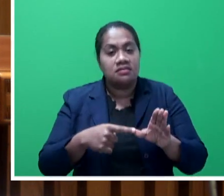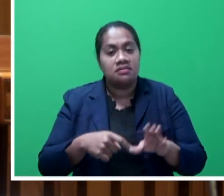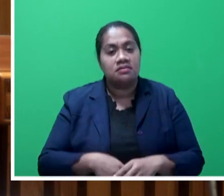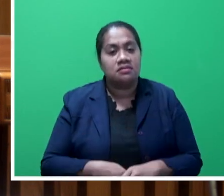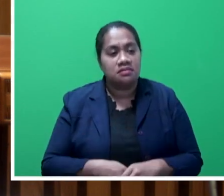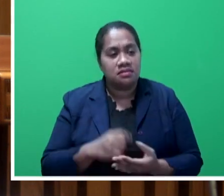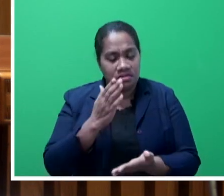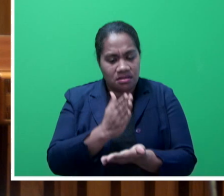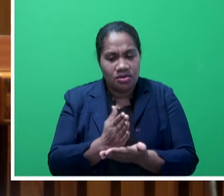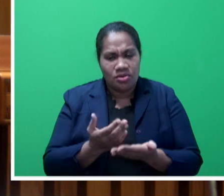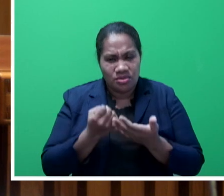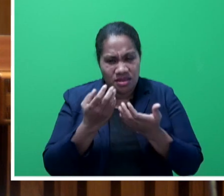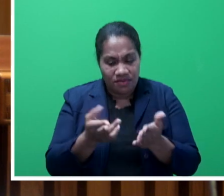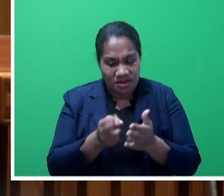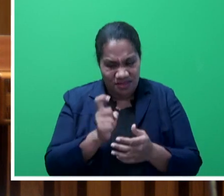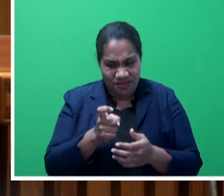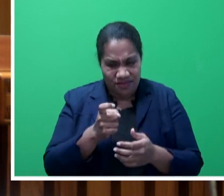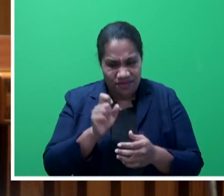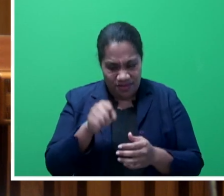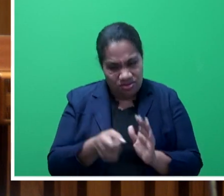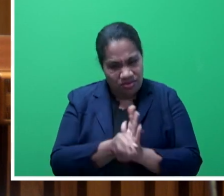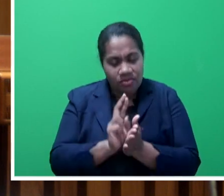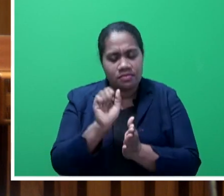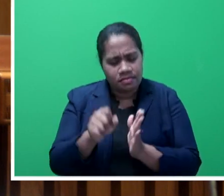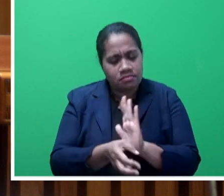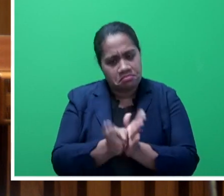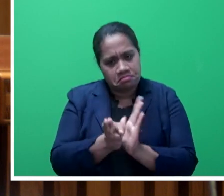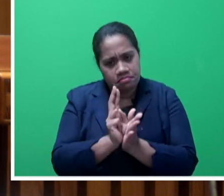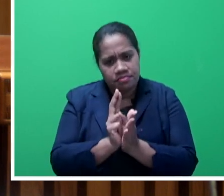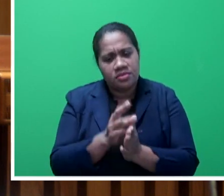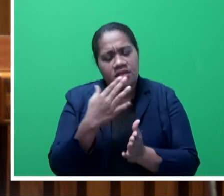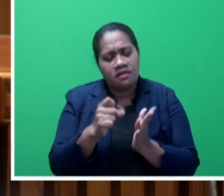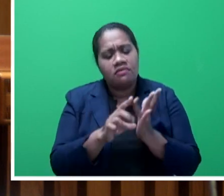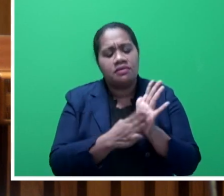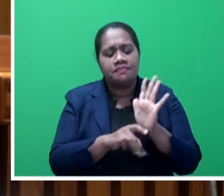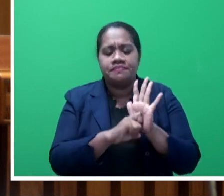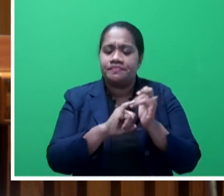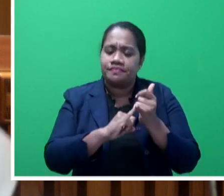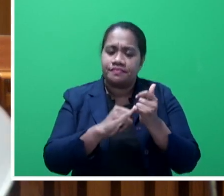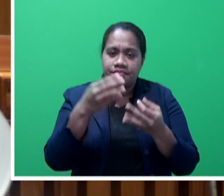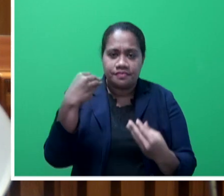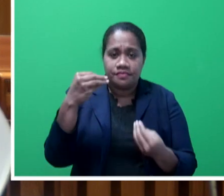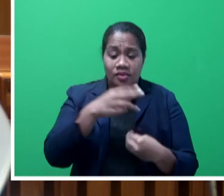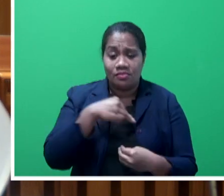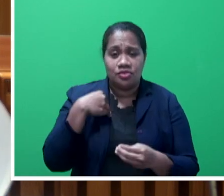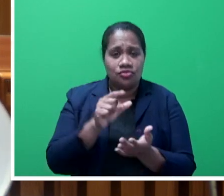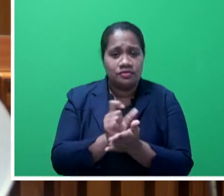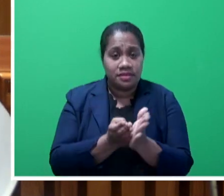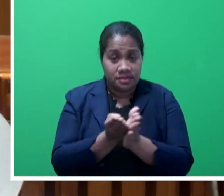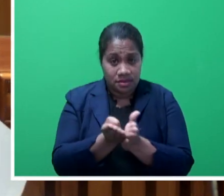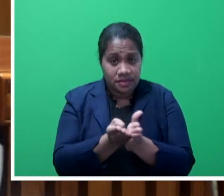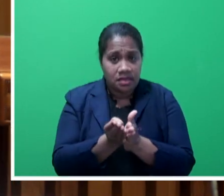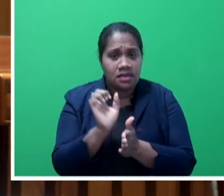they've been reviewed. It has been reviewed. We've also now carrying out OMRS audits, Mr. Speaker, sir. The Ministry of Civil Service